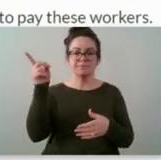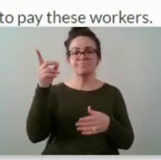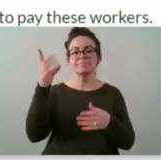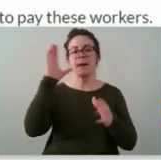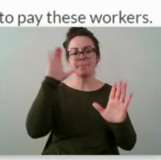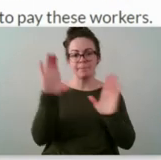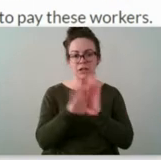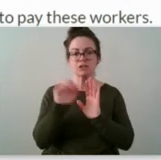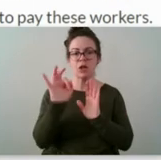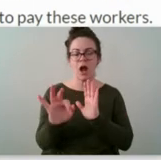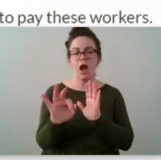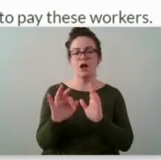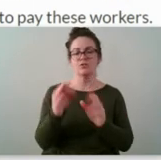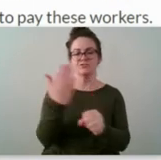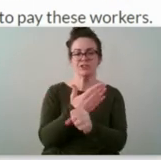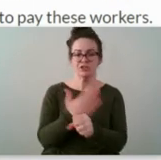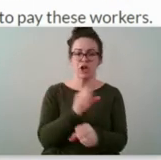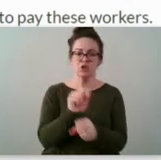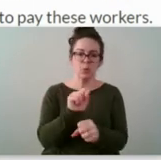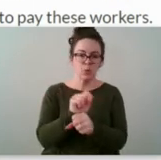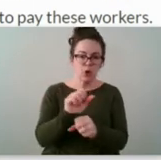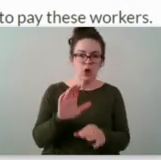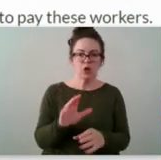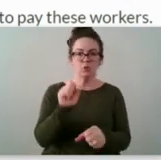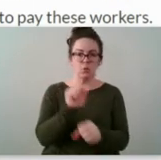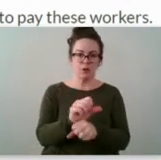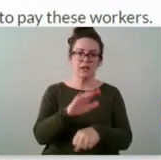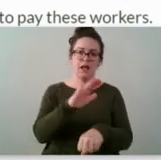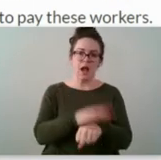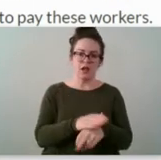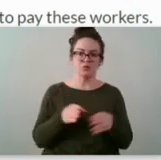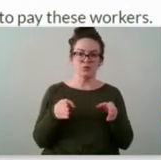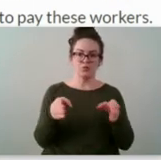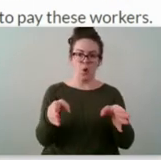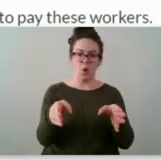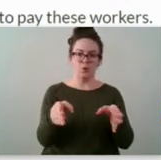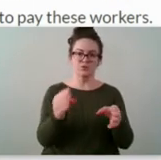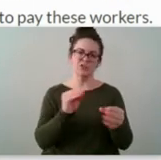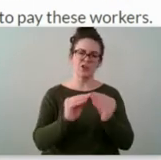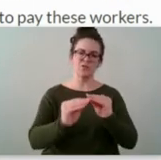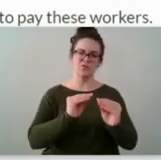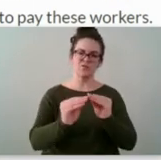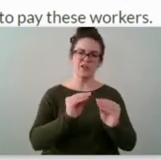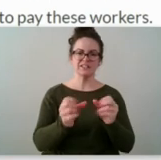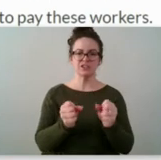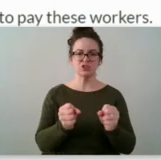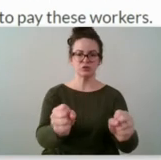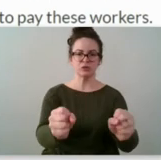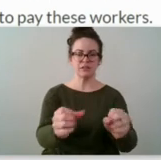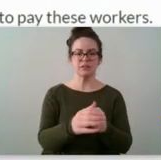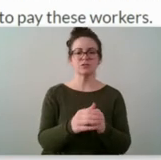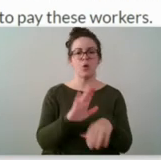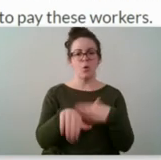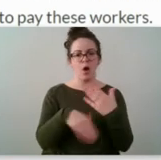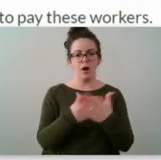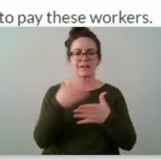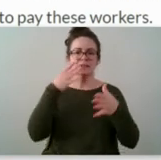construction workers working on the road of a street. So all this is decided by the leaders of the